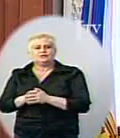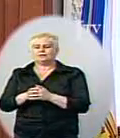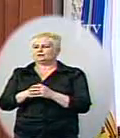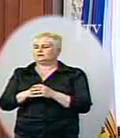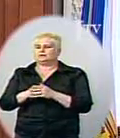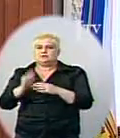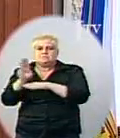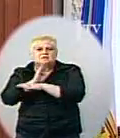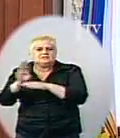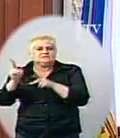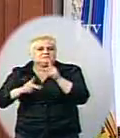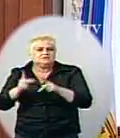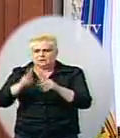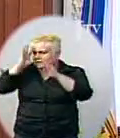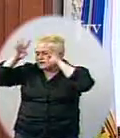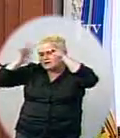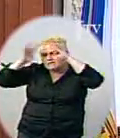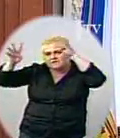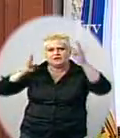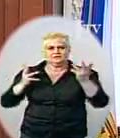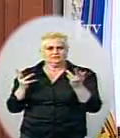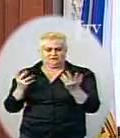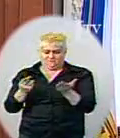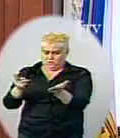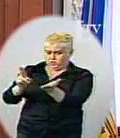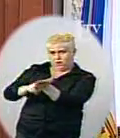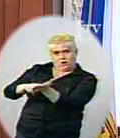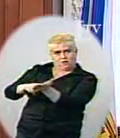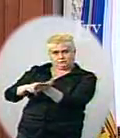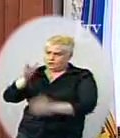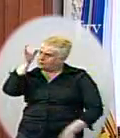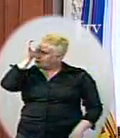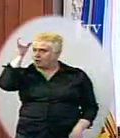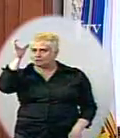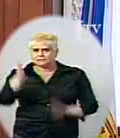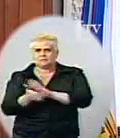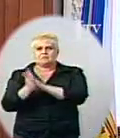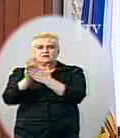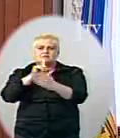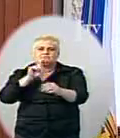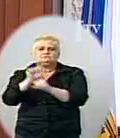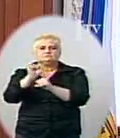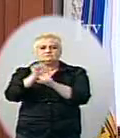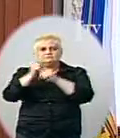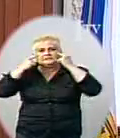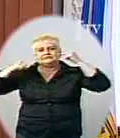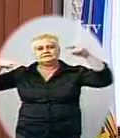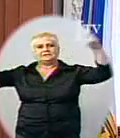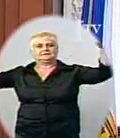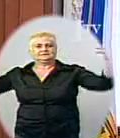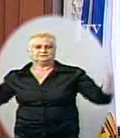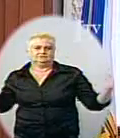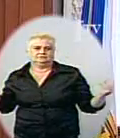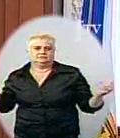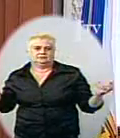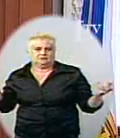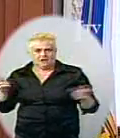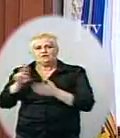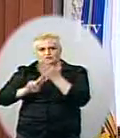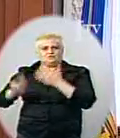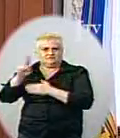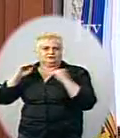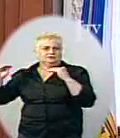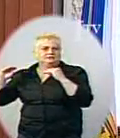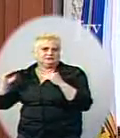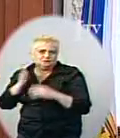the innovators needed to turn contracts and concepts into Canada's next generation